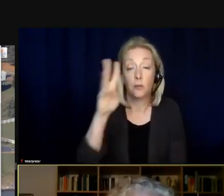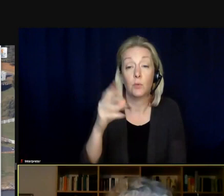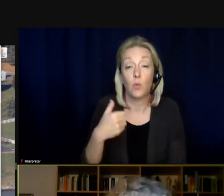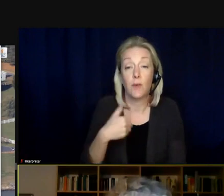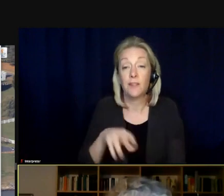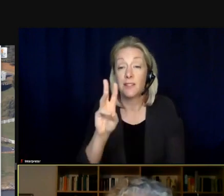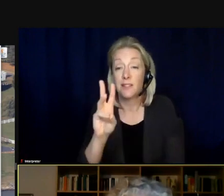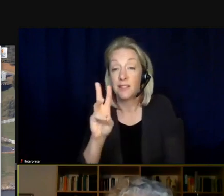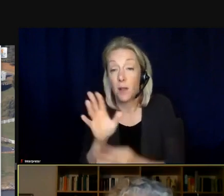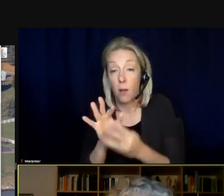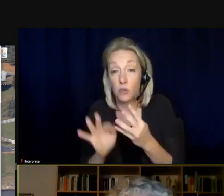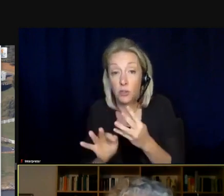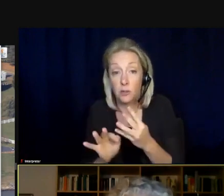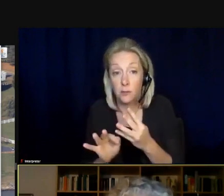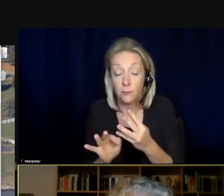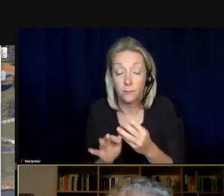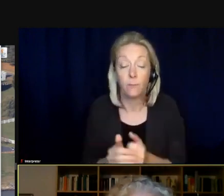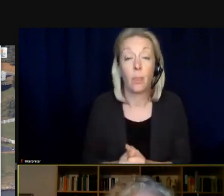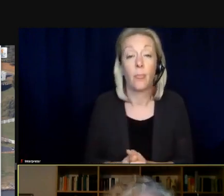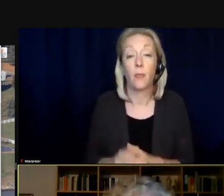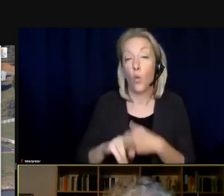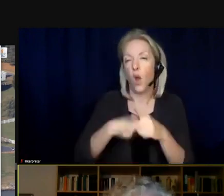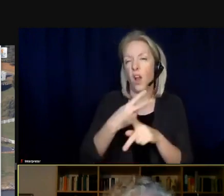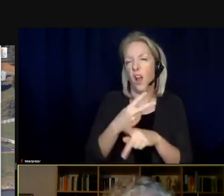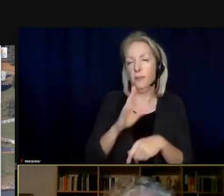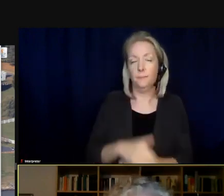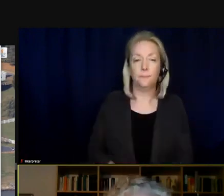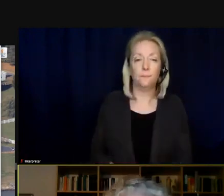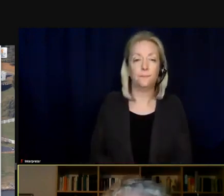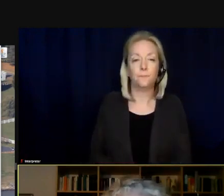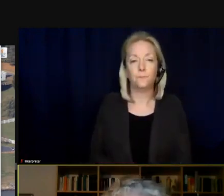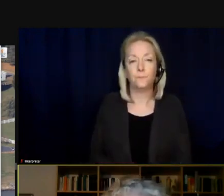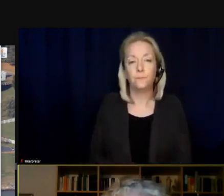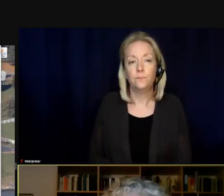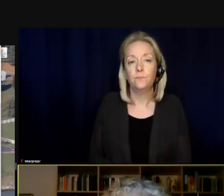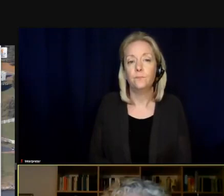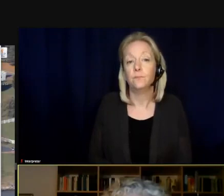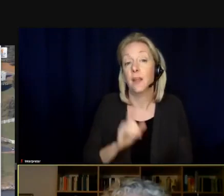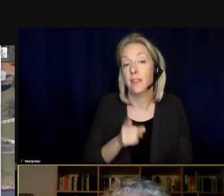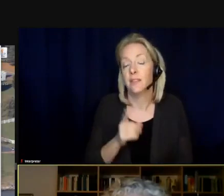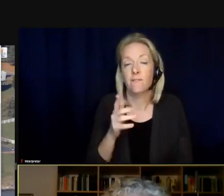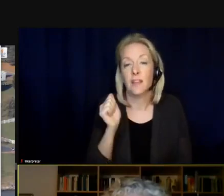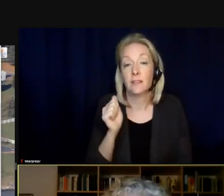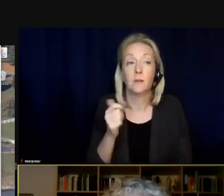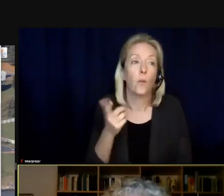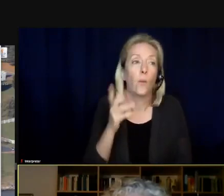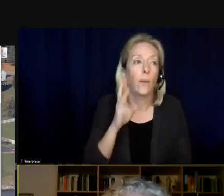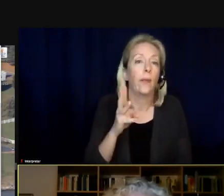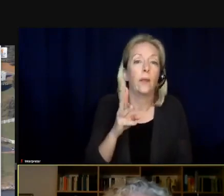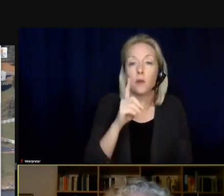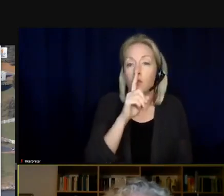the type of question that you want to build. So we're going to do this real fast. We're going to do a true,